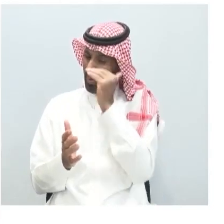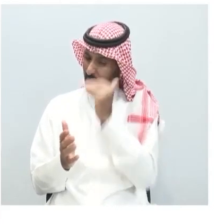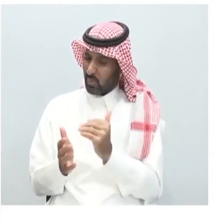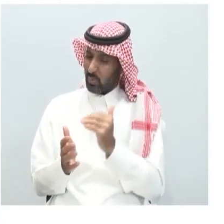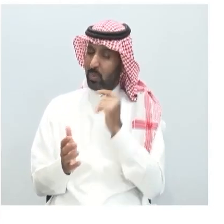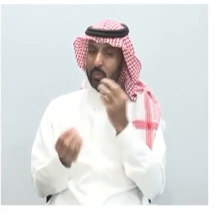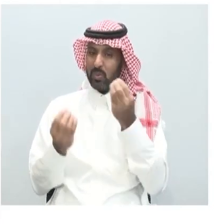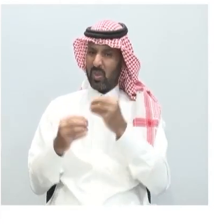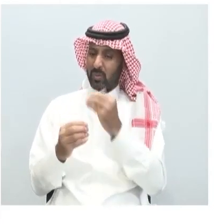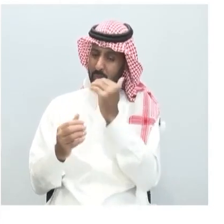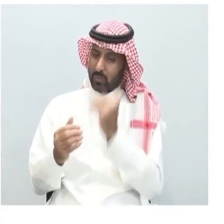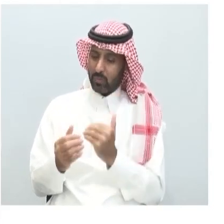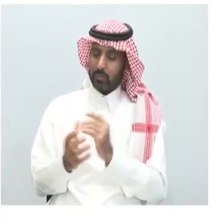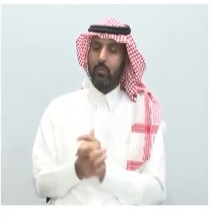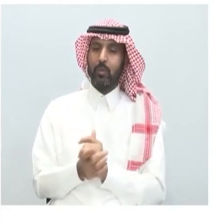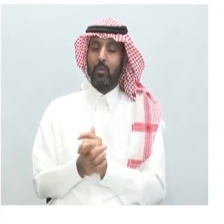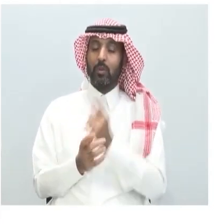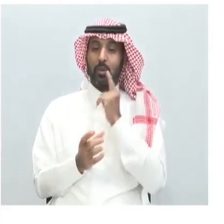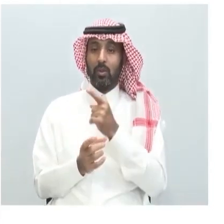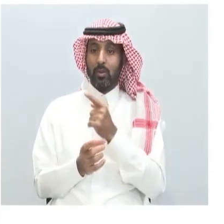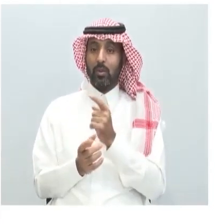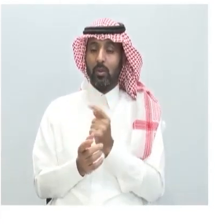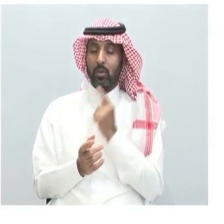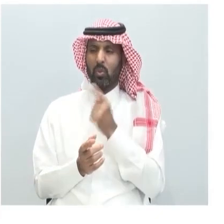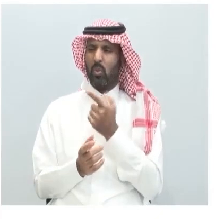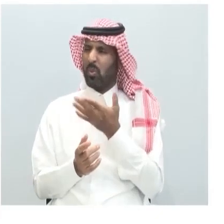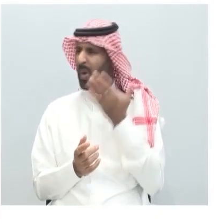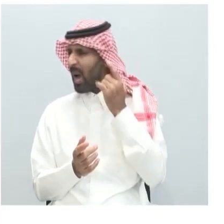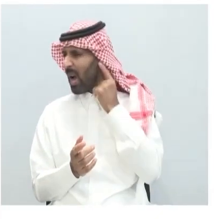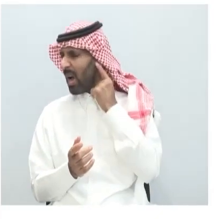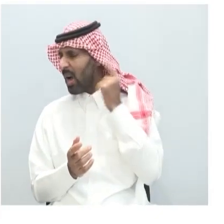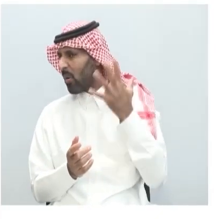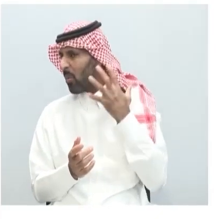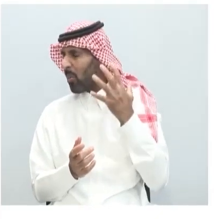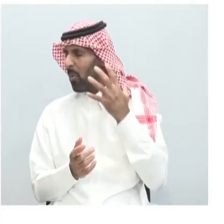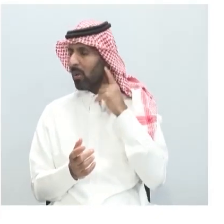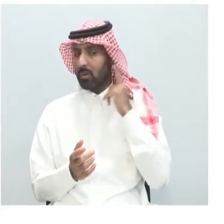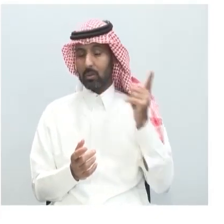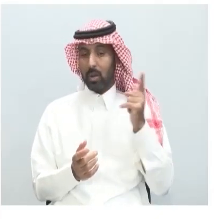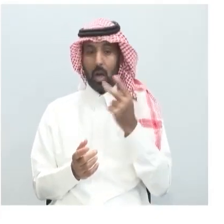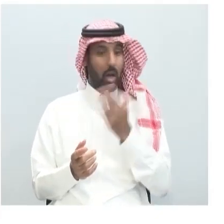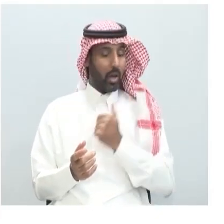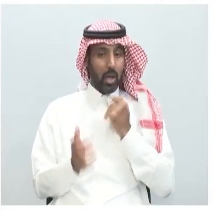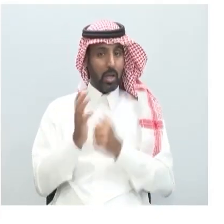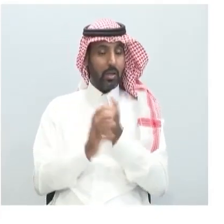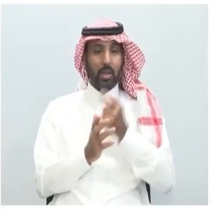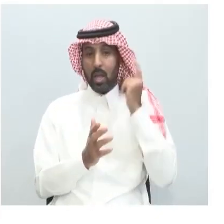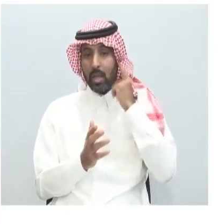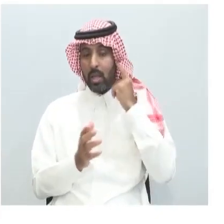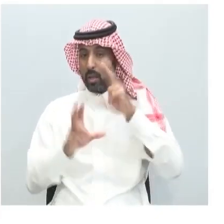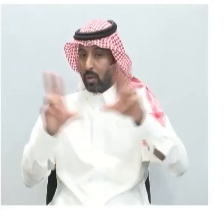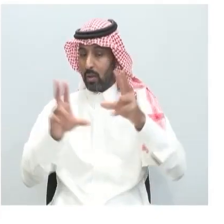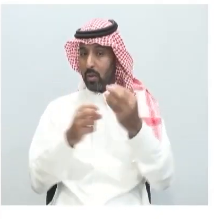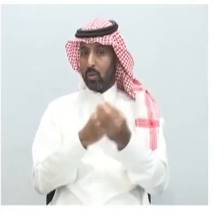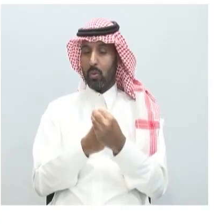another example here, you're talking too loudly, I can't hear the news. You're talking too loudly, I